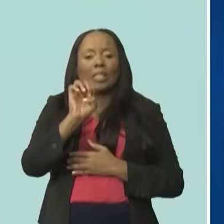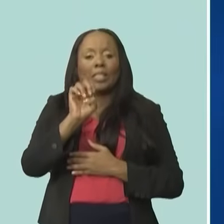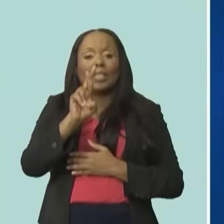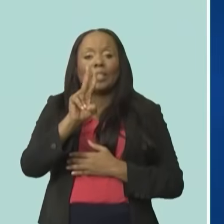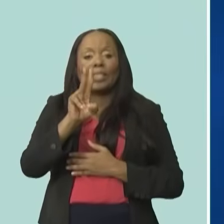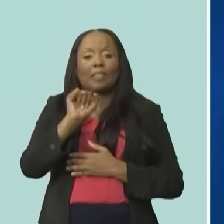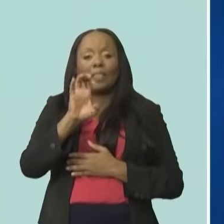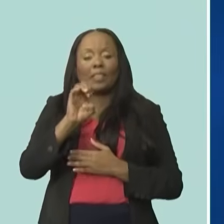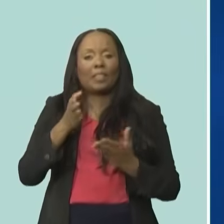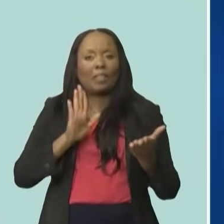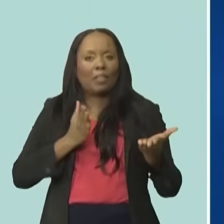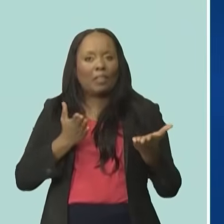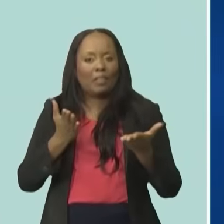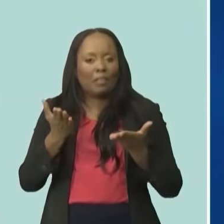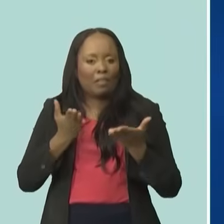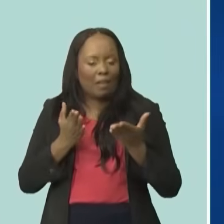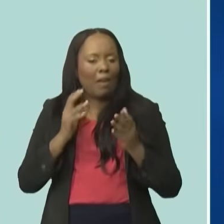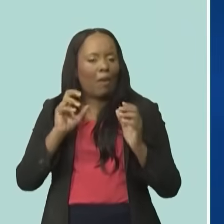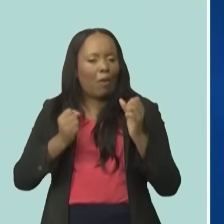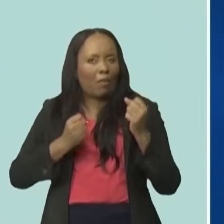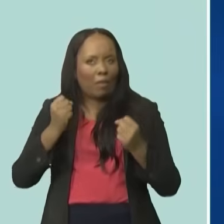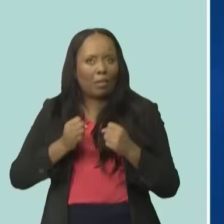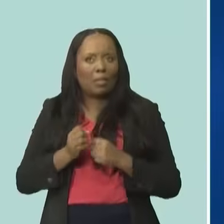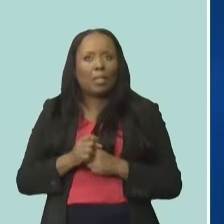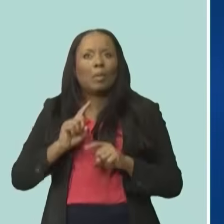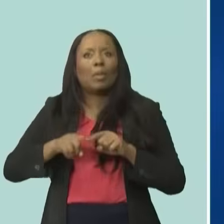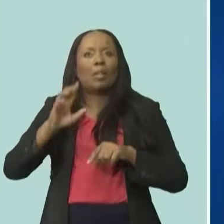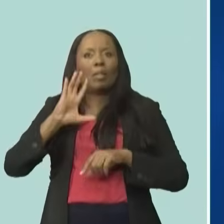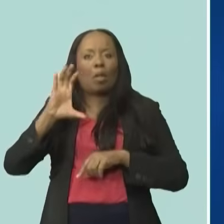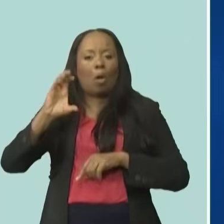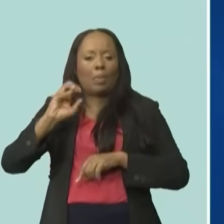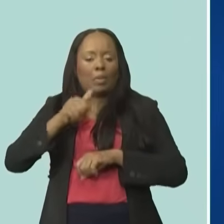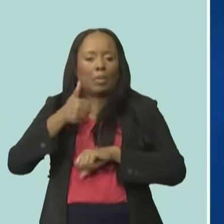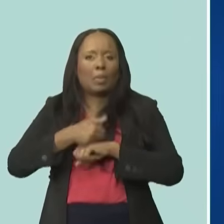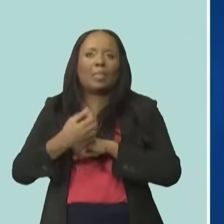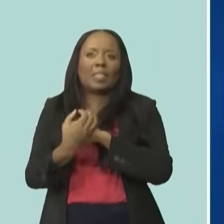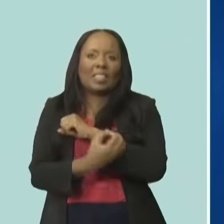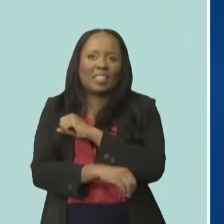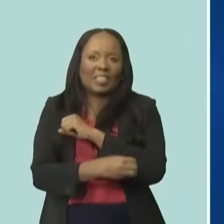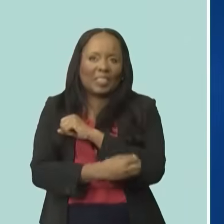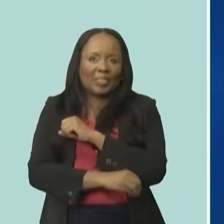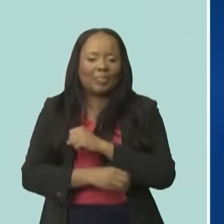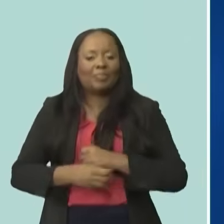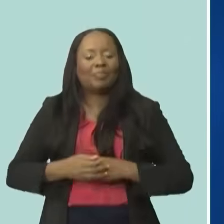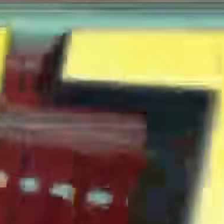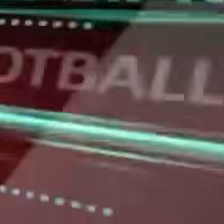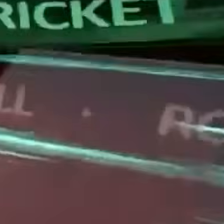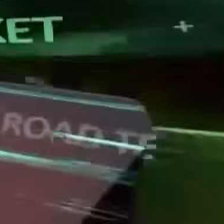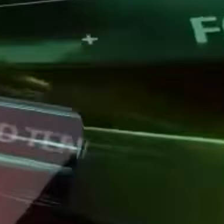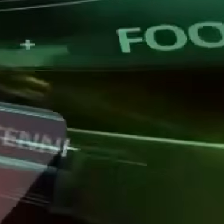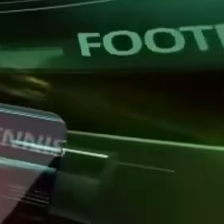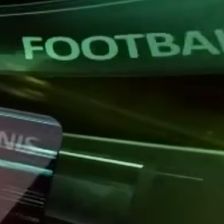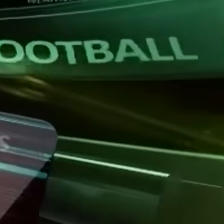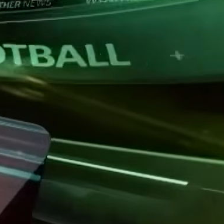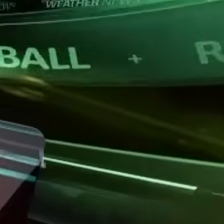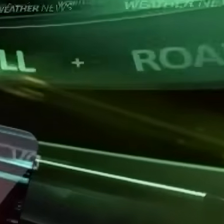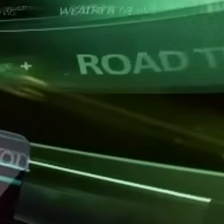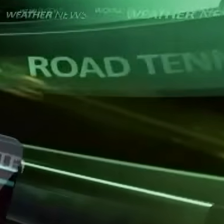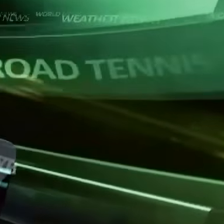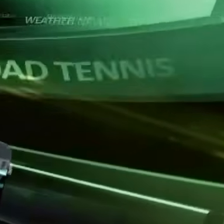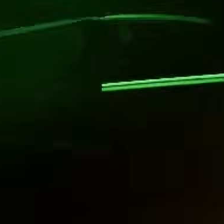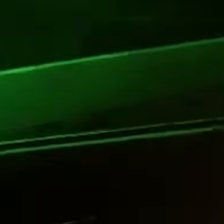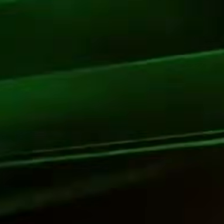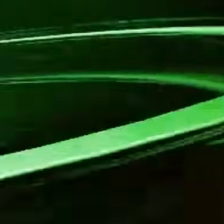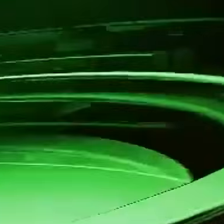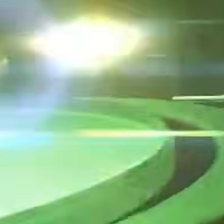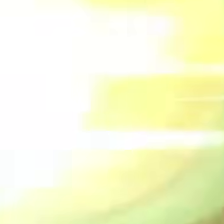on offer from the St. John-based company. Trevor Thorpe for the Business Report. Sports Night is